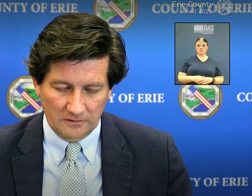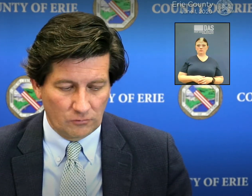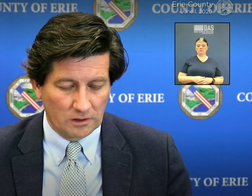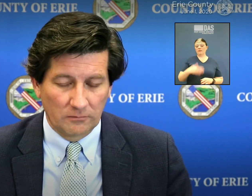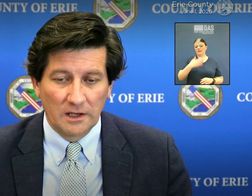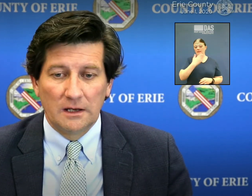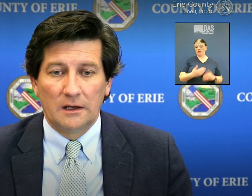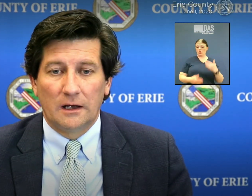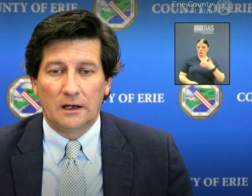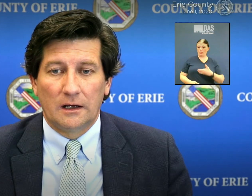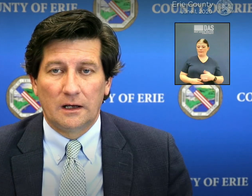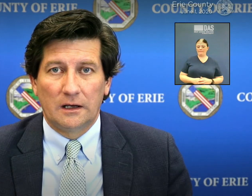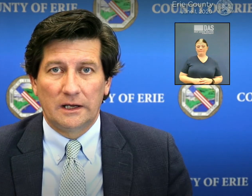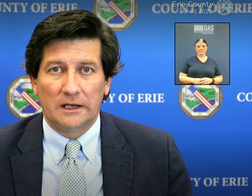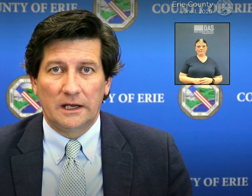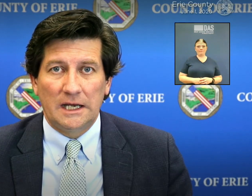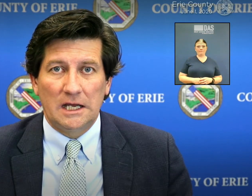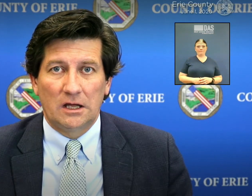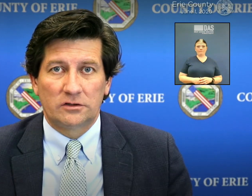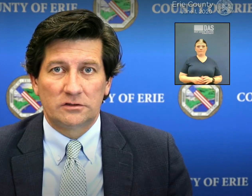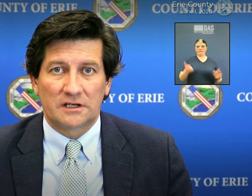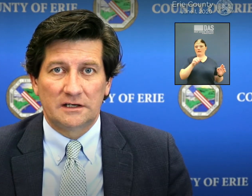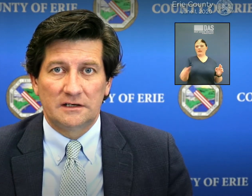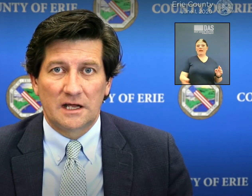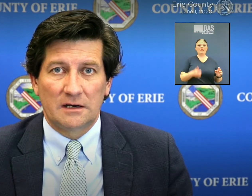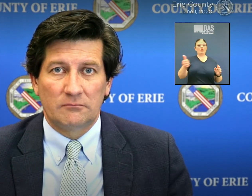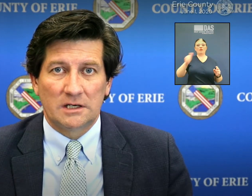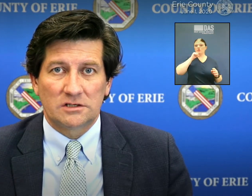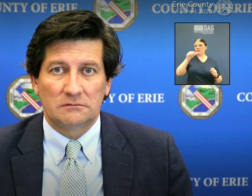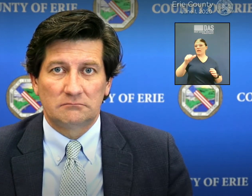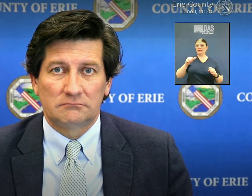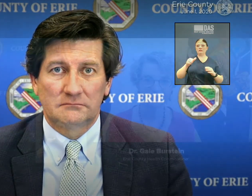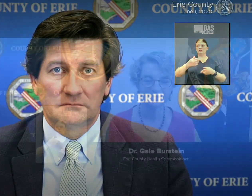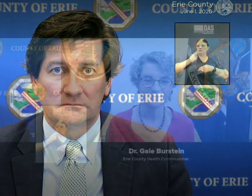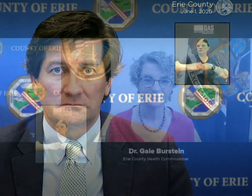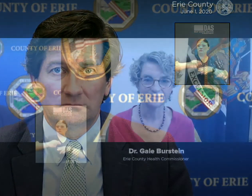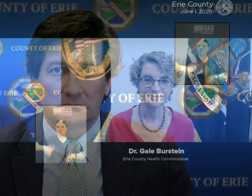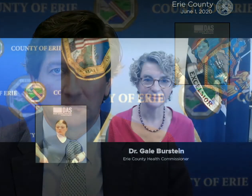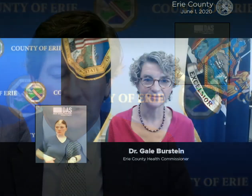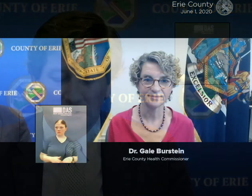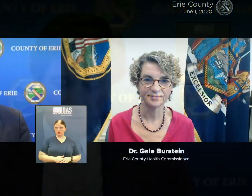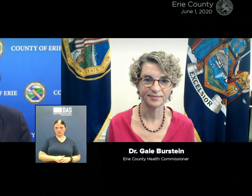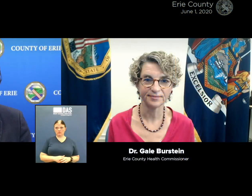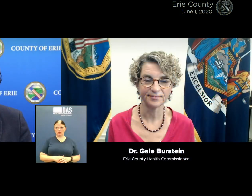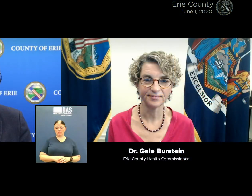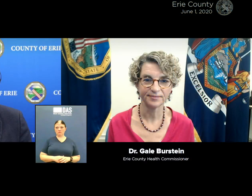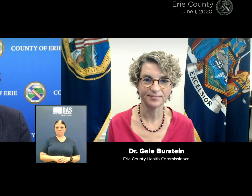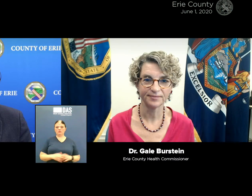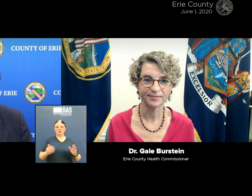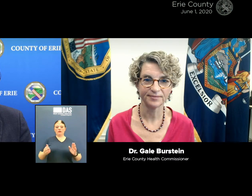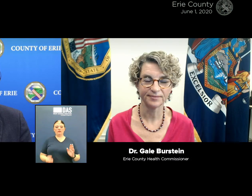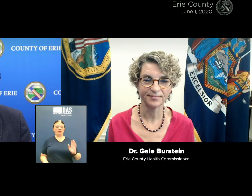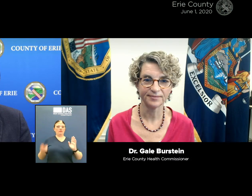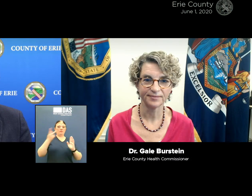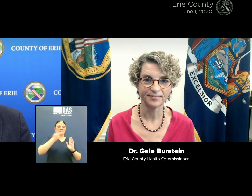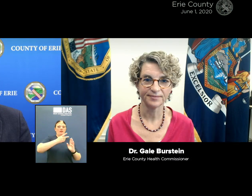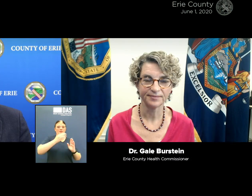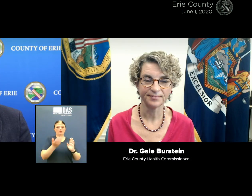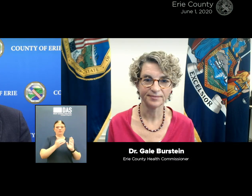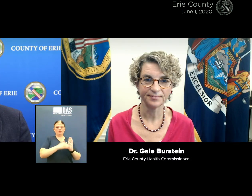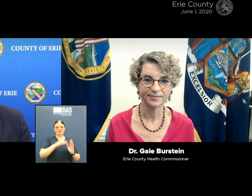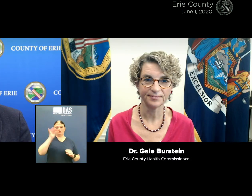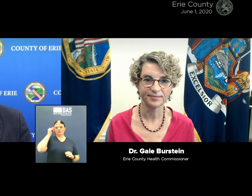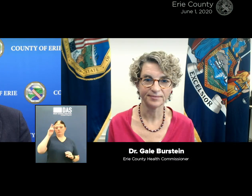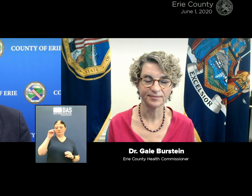Thank you. You're welcome. Any others that I did not mention? If not, going back up to the top,